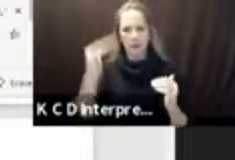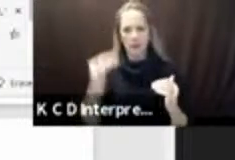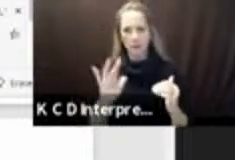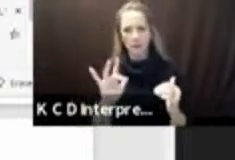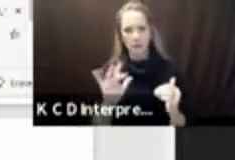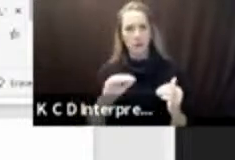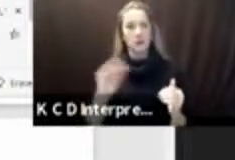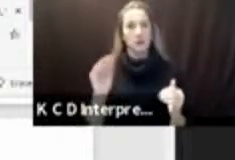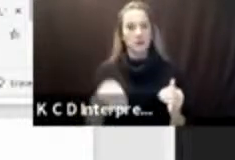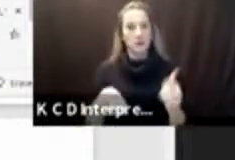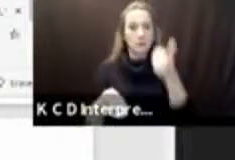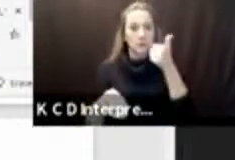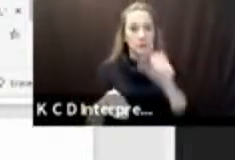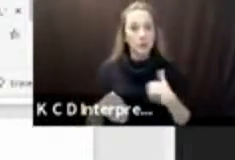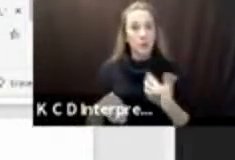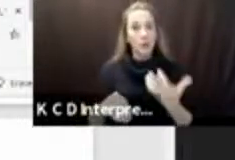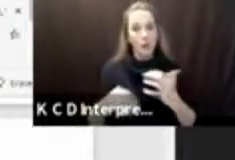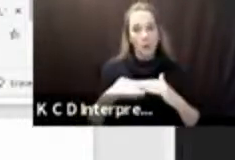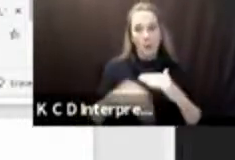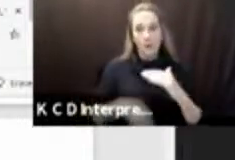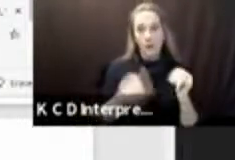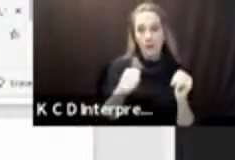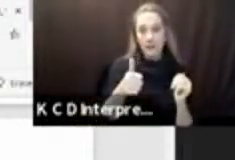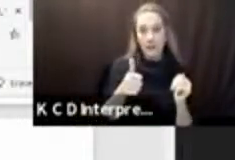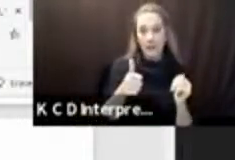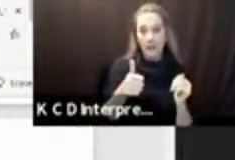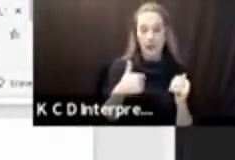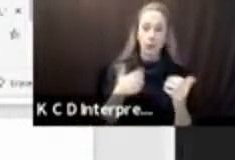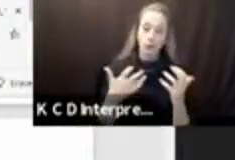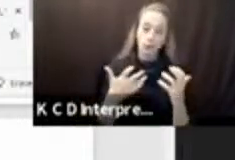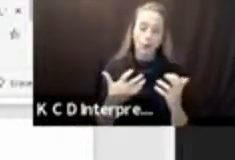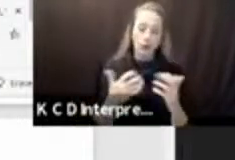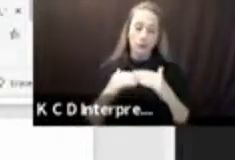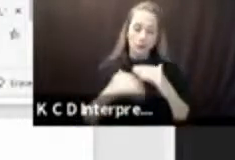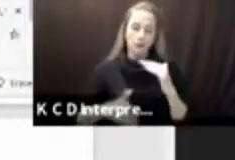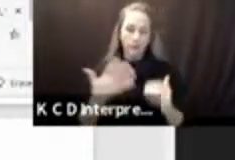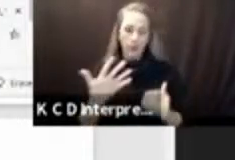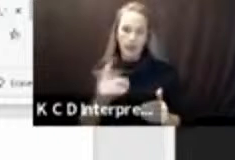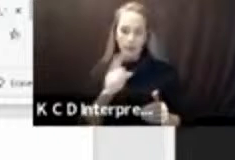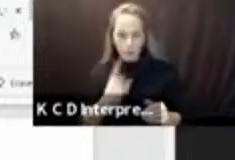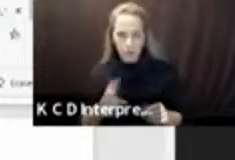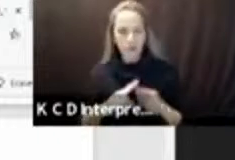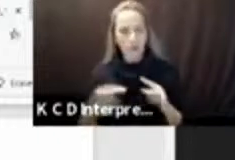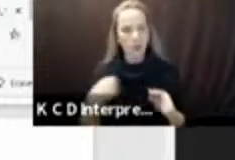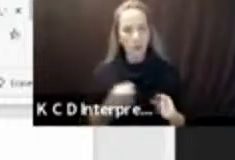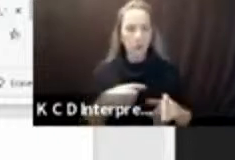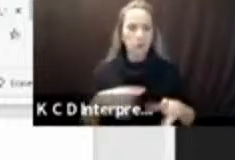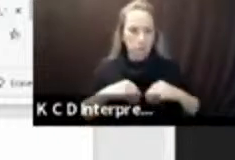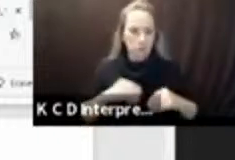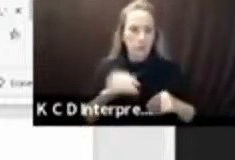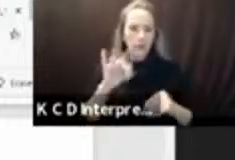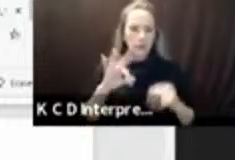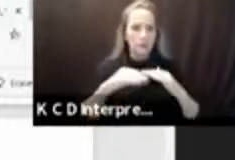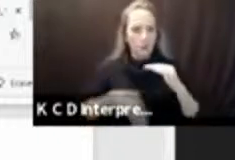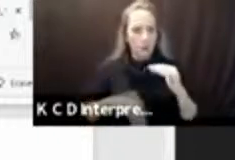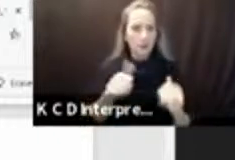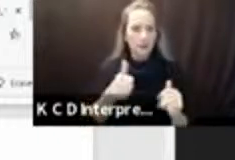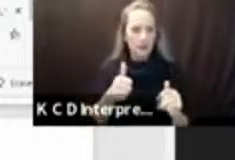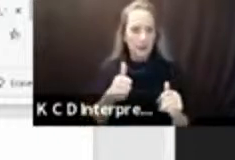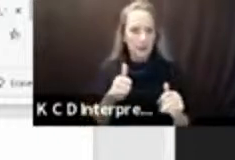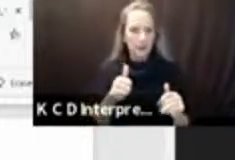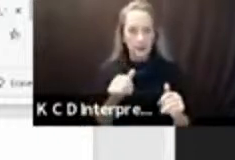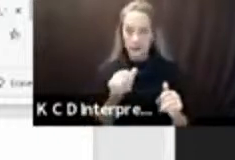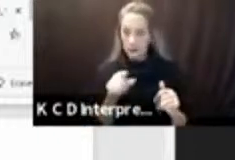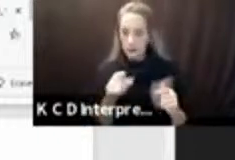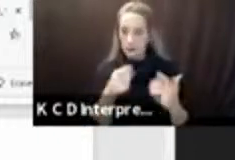that we've said we want to be below 10, and quite frankly, would want to be below 5 on this, but anything that is starting to trend in the